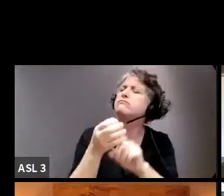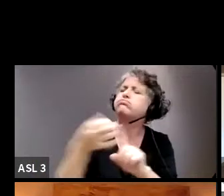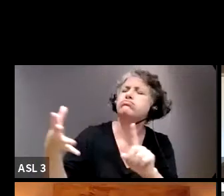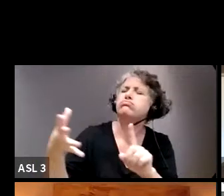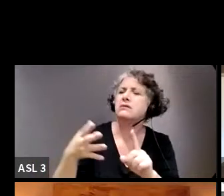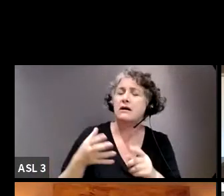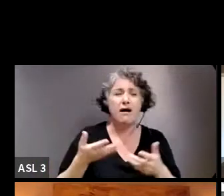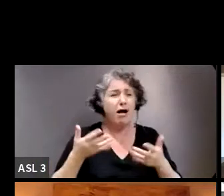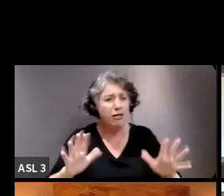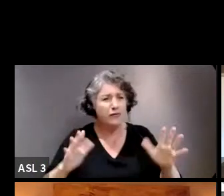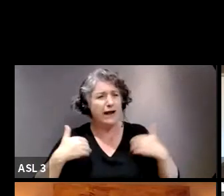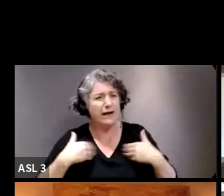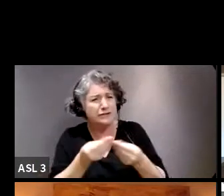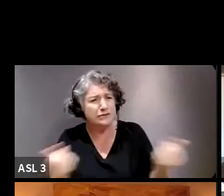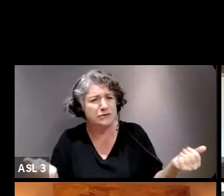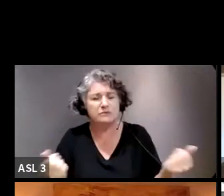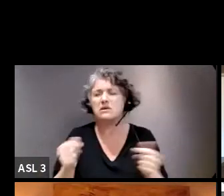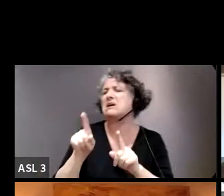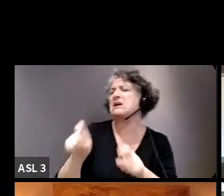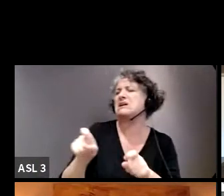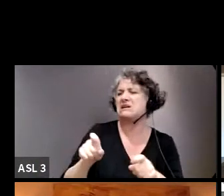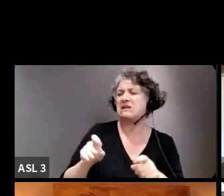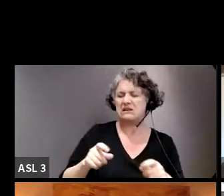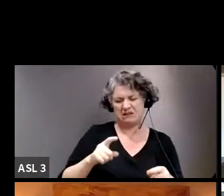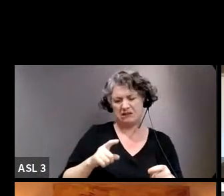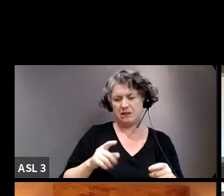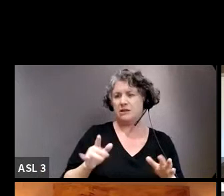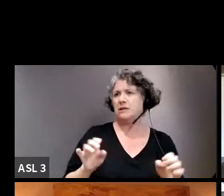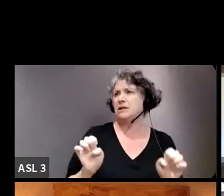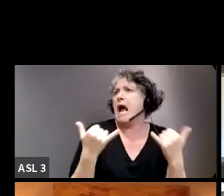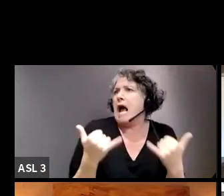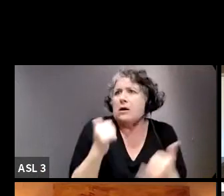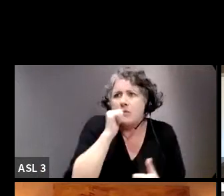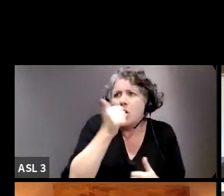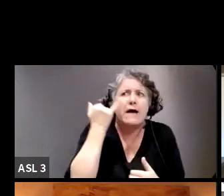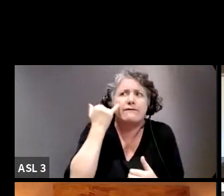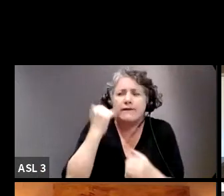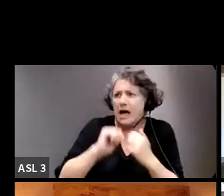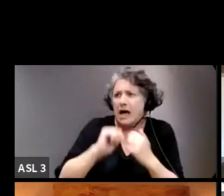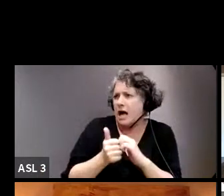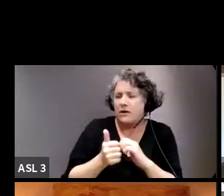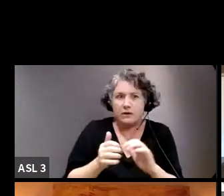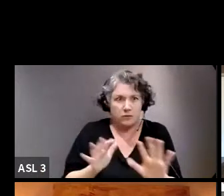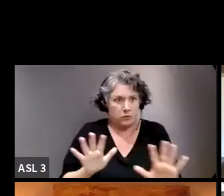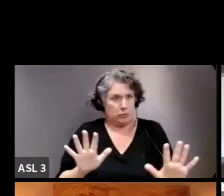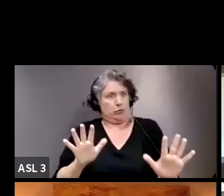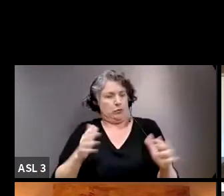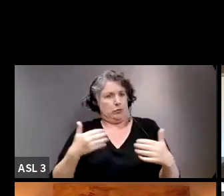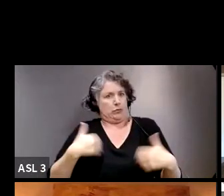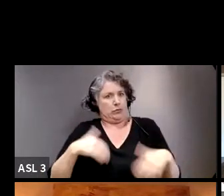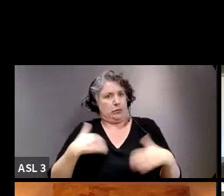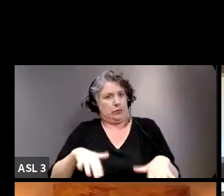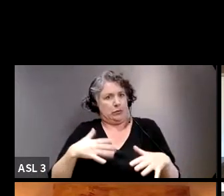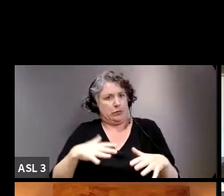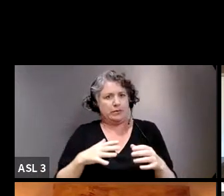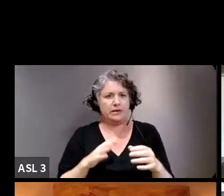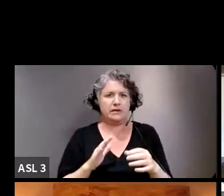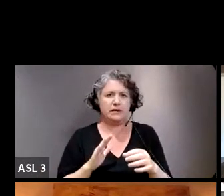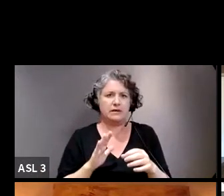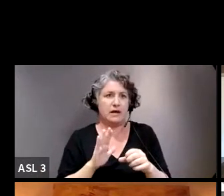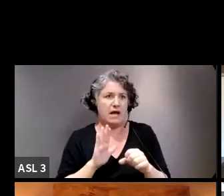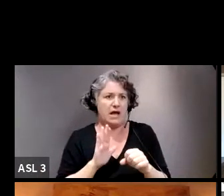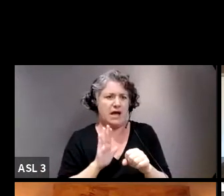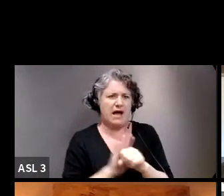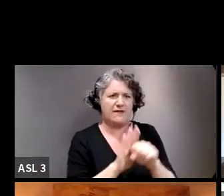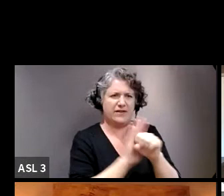solutions and you do it with this sense of fake urgency because you're barely advocating for the other solutions that you already agree